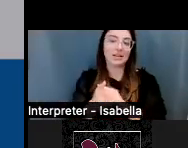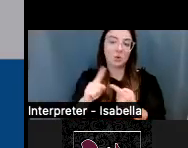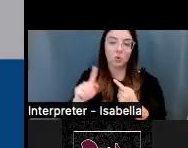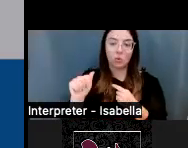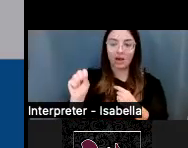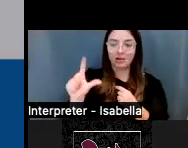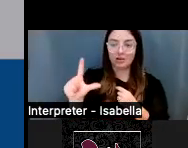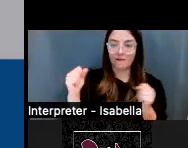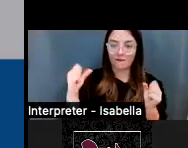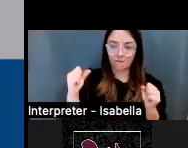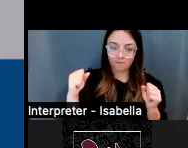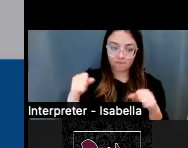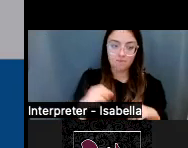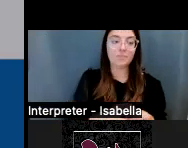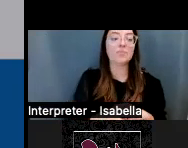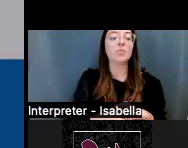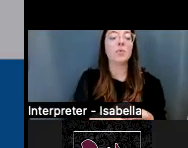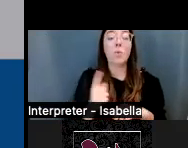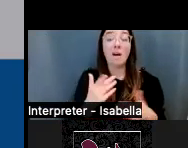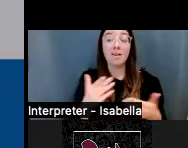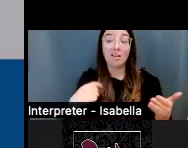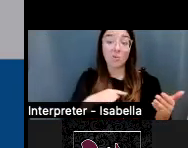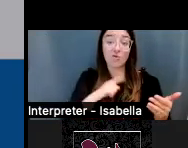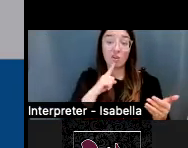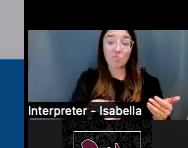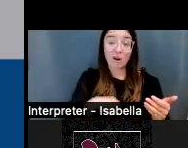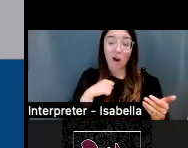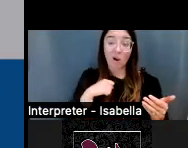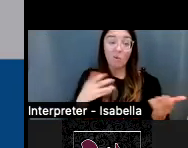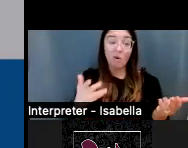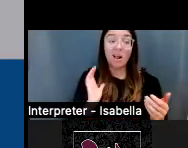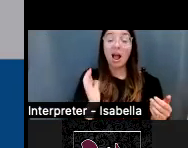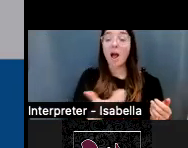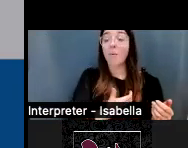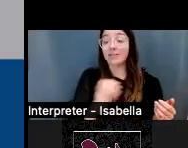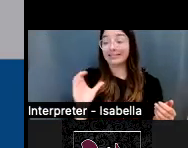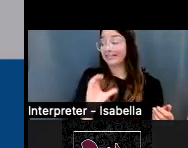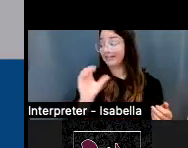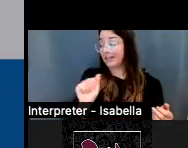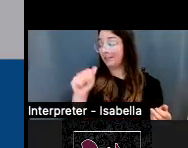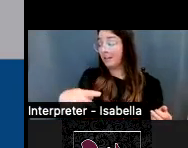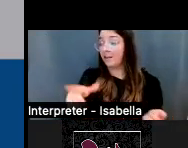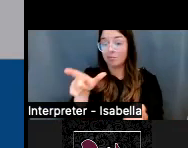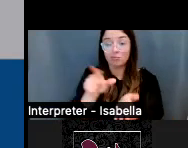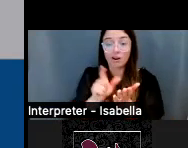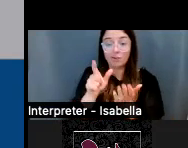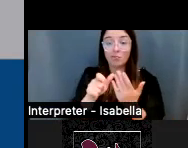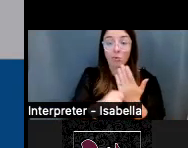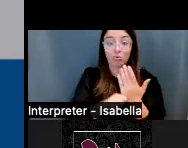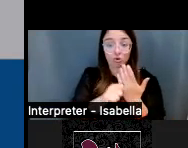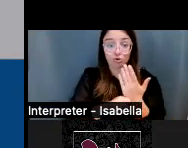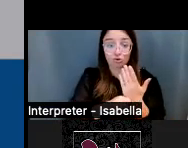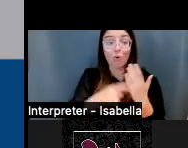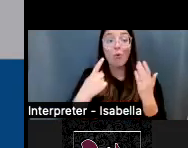are really proud of is our Client Assistance Program printed brochure that we've distributed. We worked with the